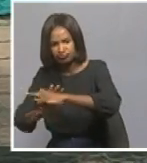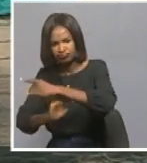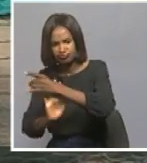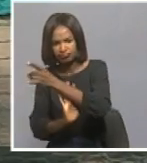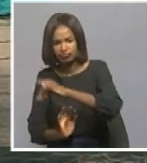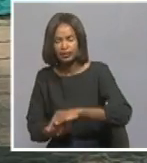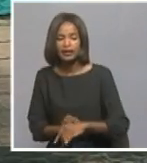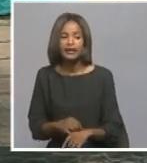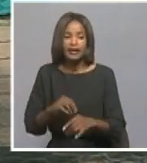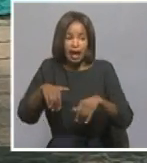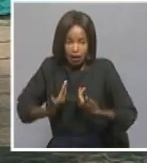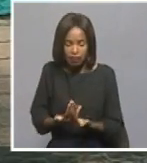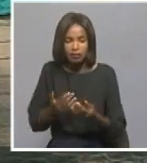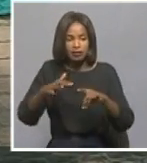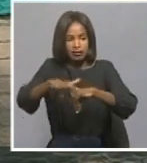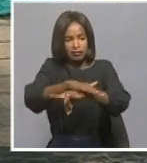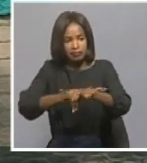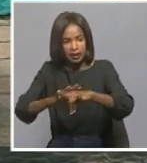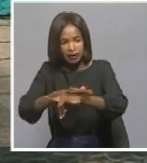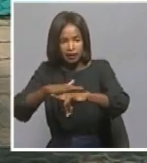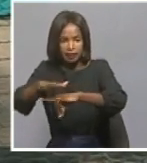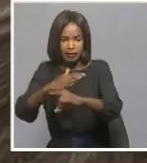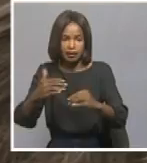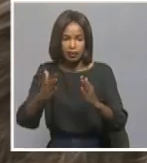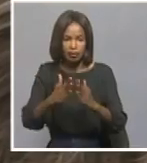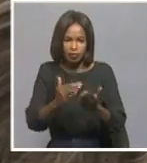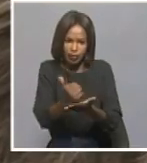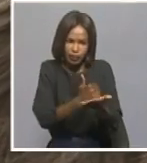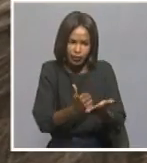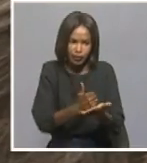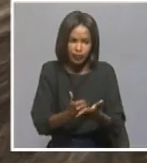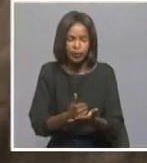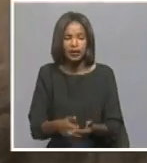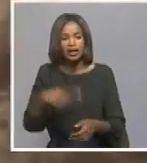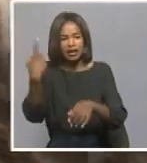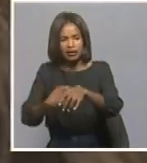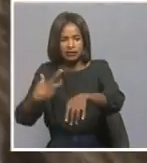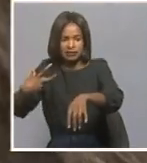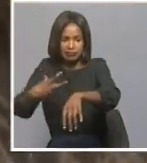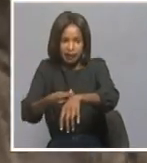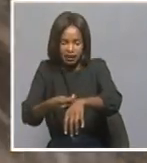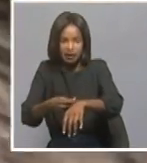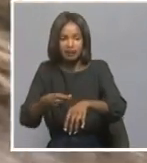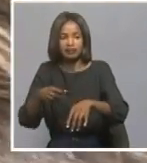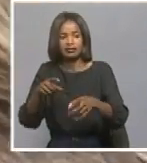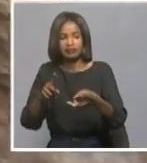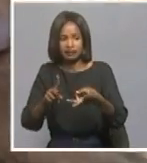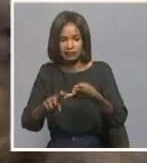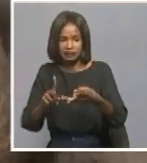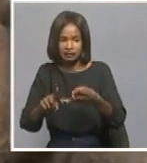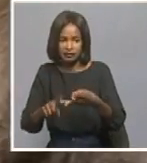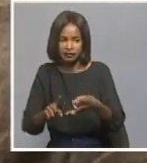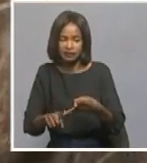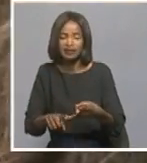This includes keeping the animals and their surroundings clean, keeping your pet free from parasites like worms, ticks and